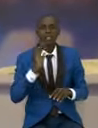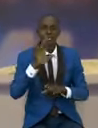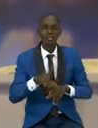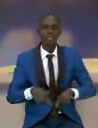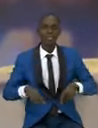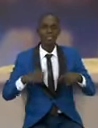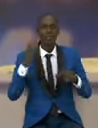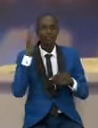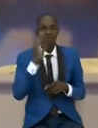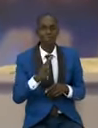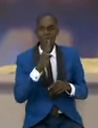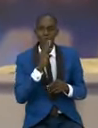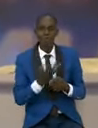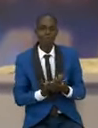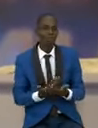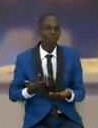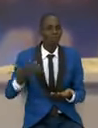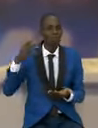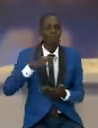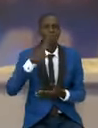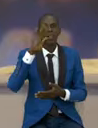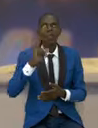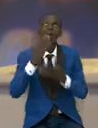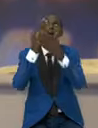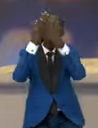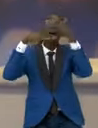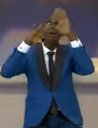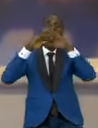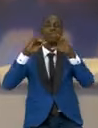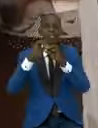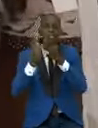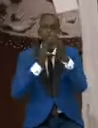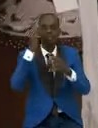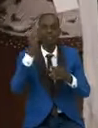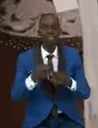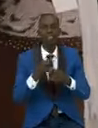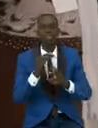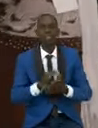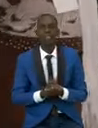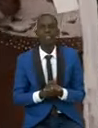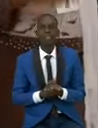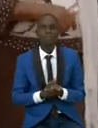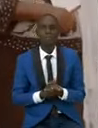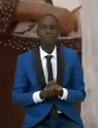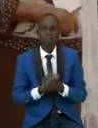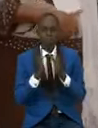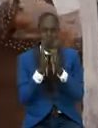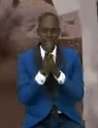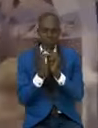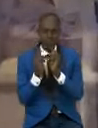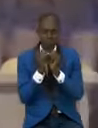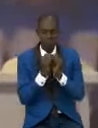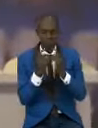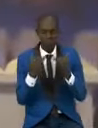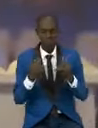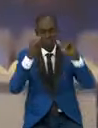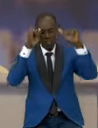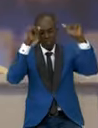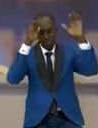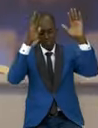will be enriched by heaven in Jesus' name. Let's pray together.